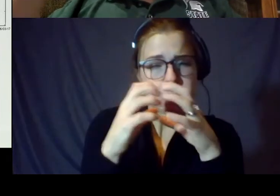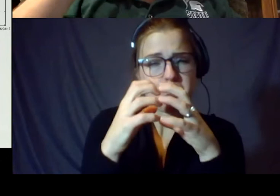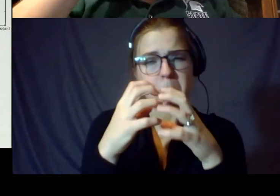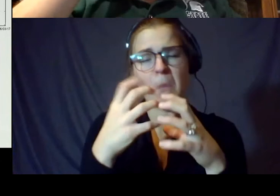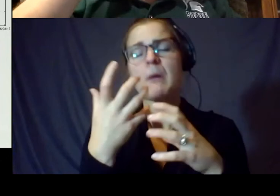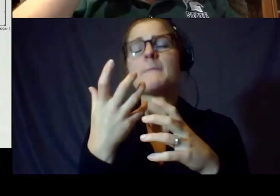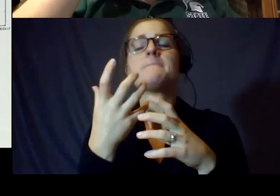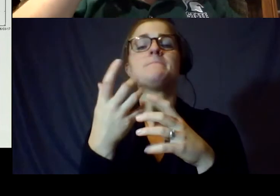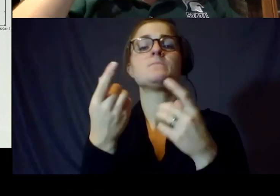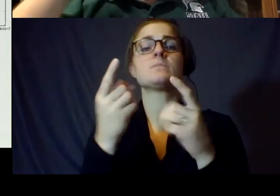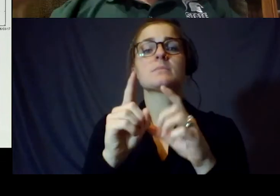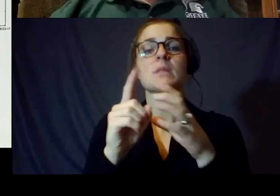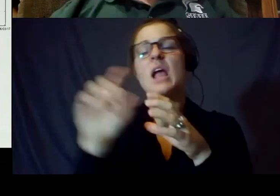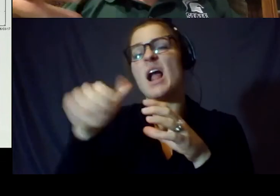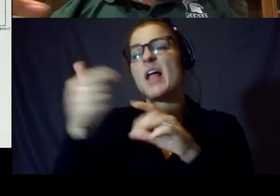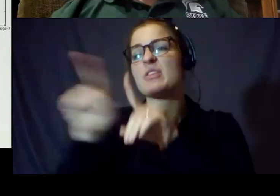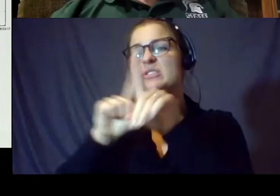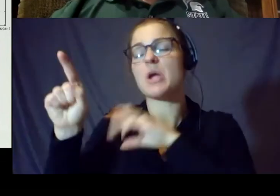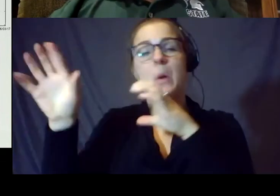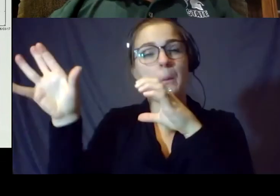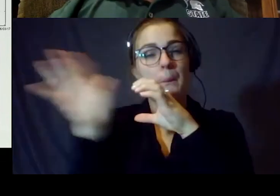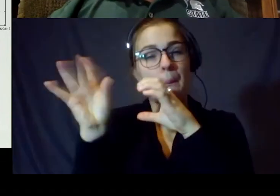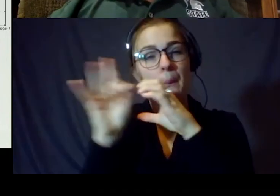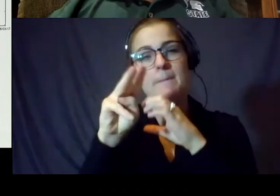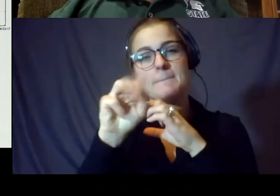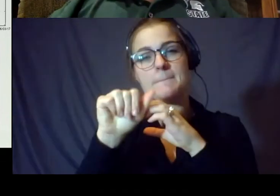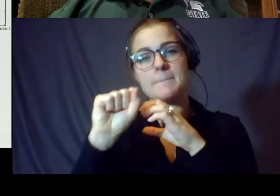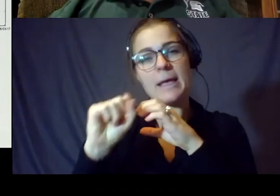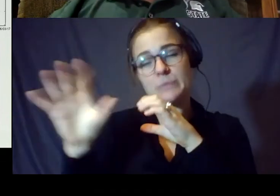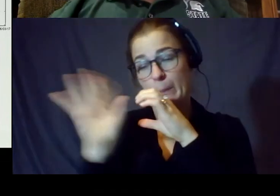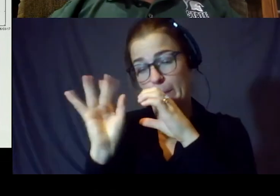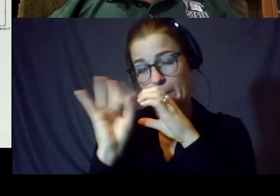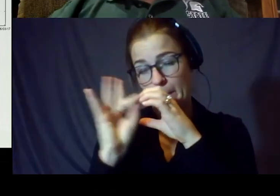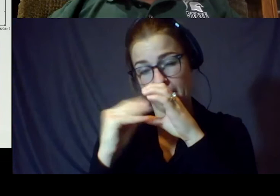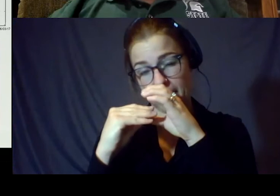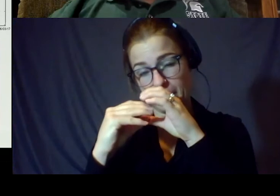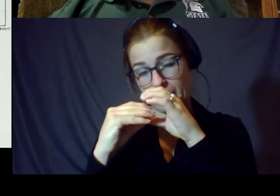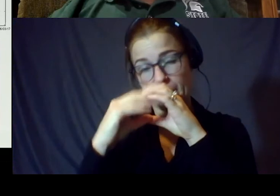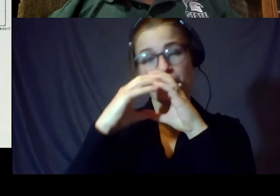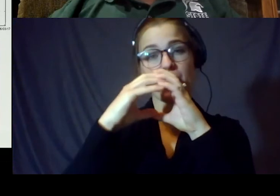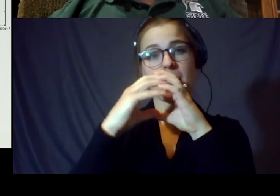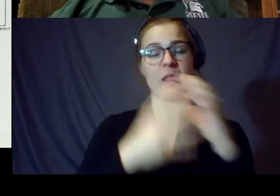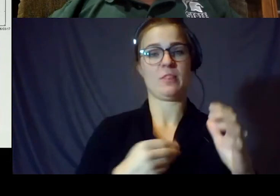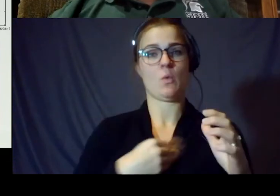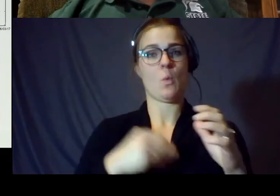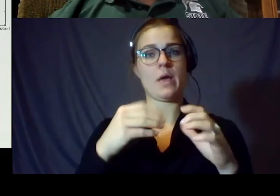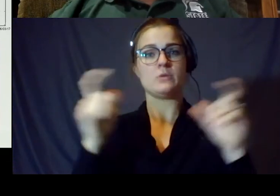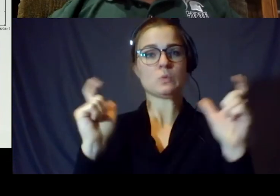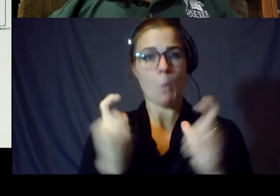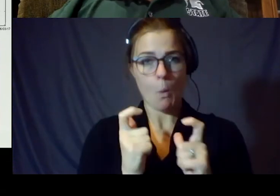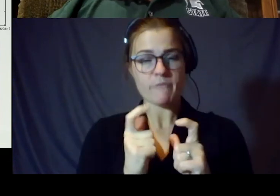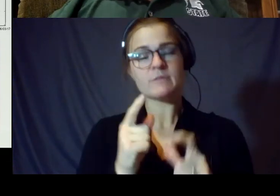pulling mass from a companion star, and the mass is piling up. And the white dwarf has stopped hydrogen fusion for the most